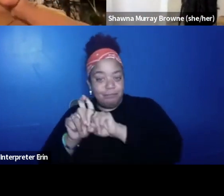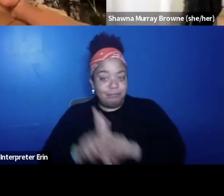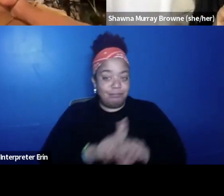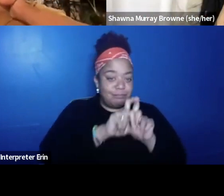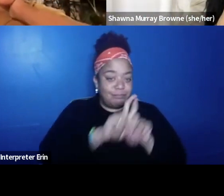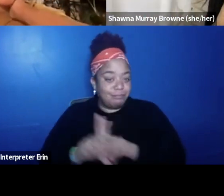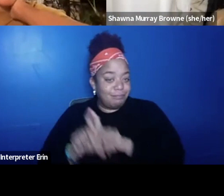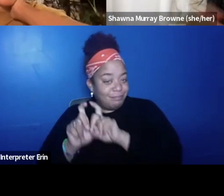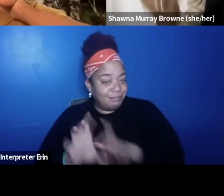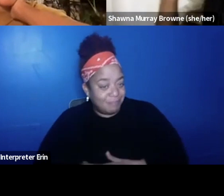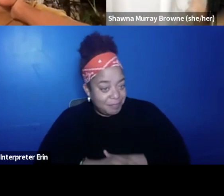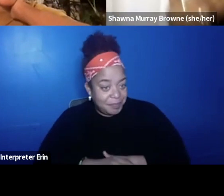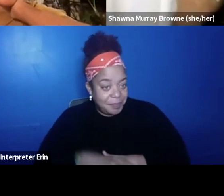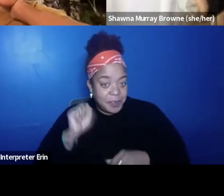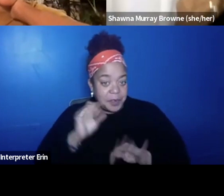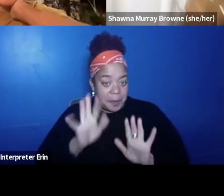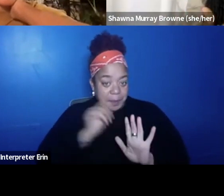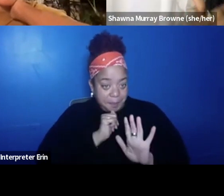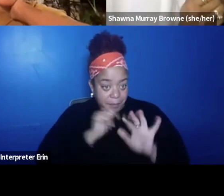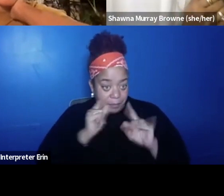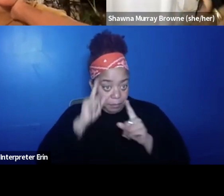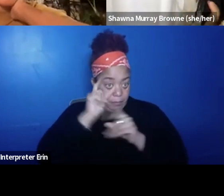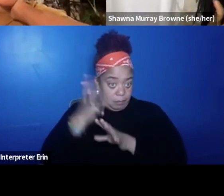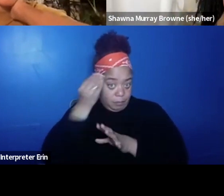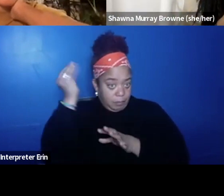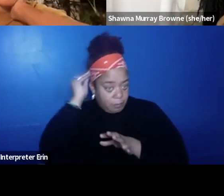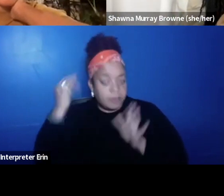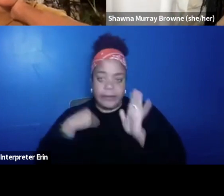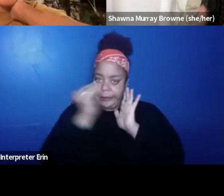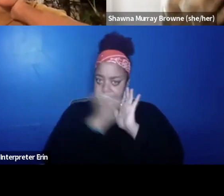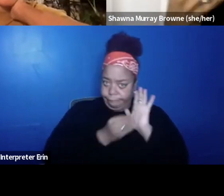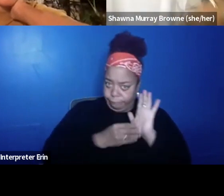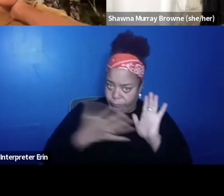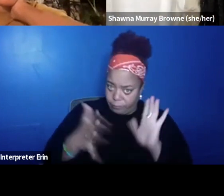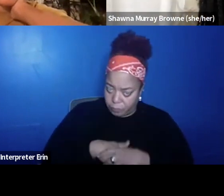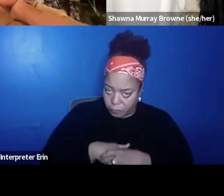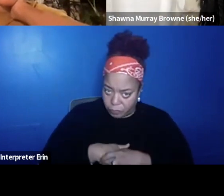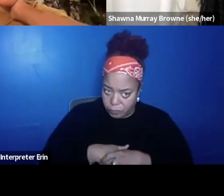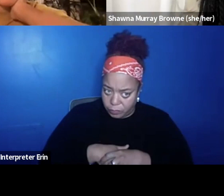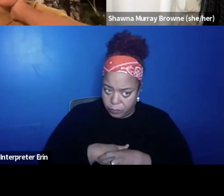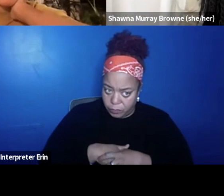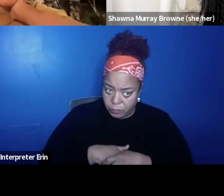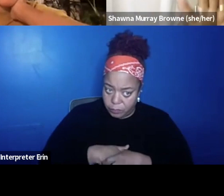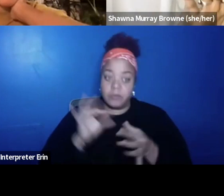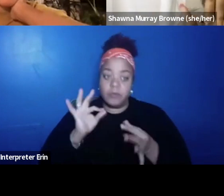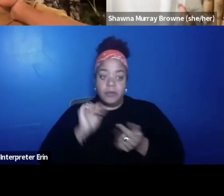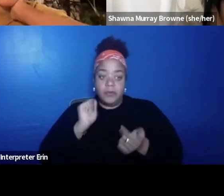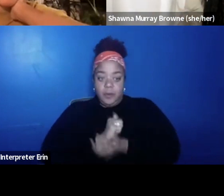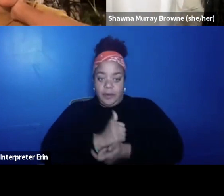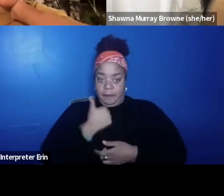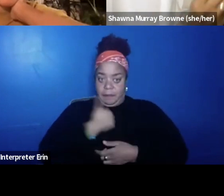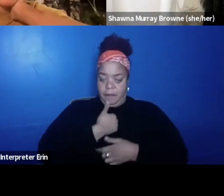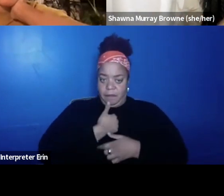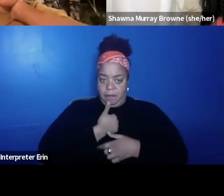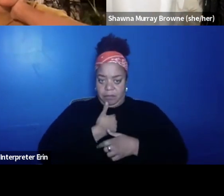have had to number it. So first I have to contend with myself, right? How I receive information. For